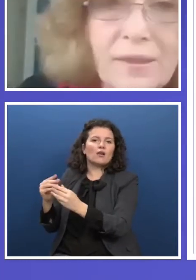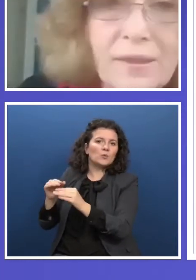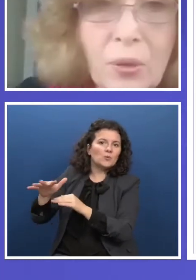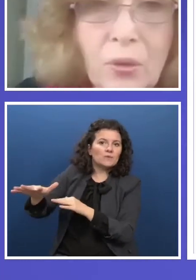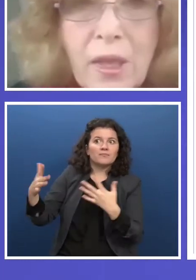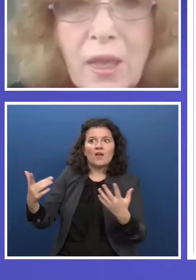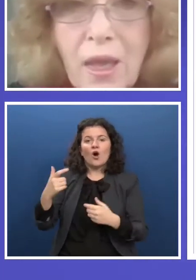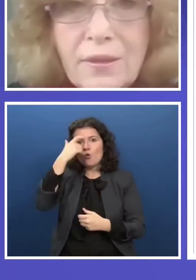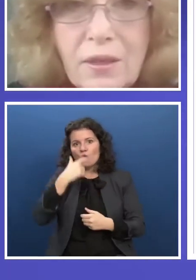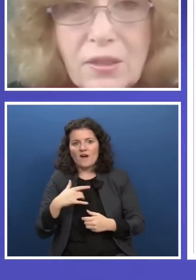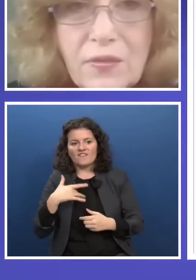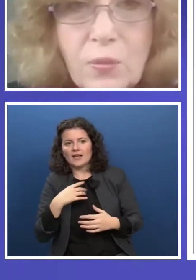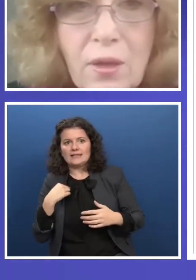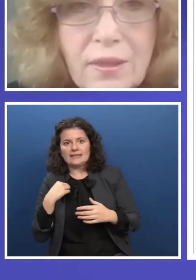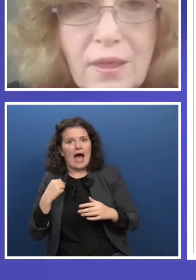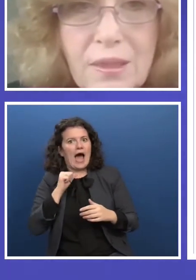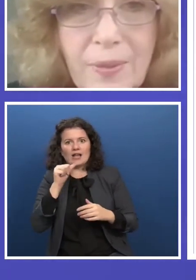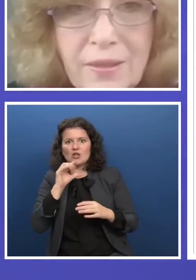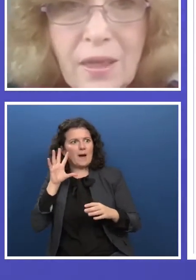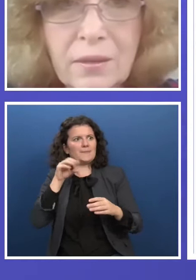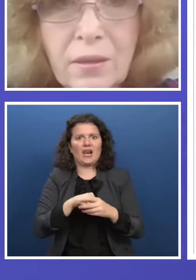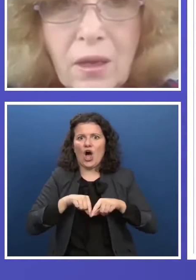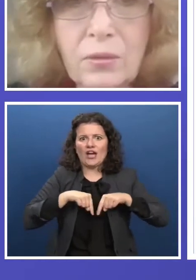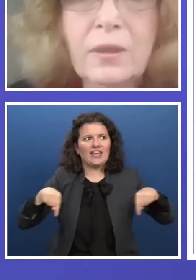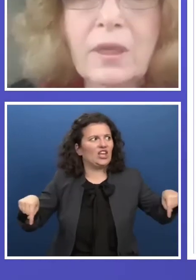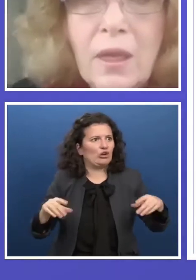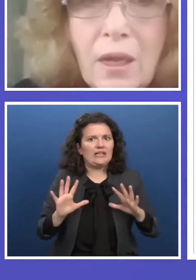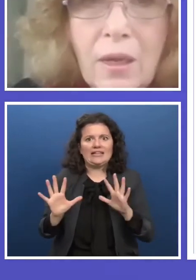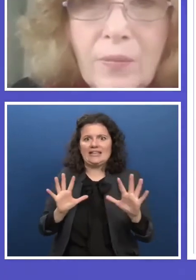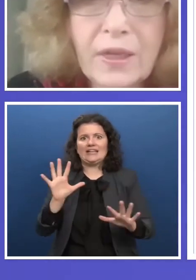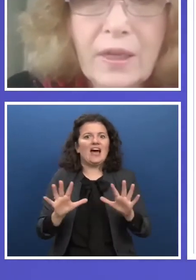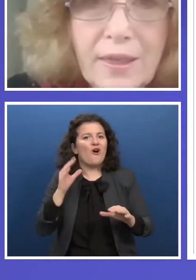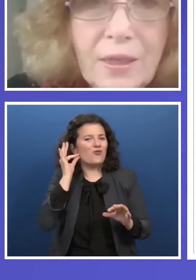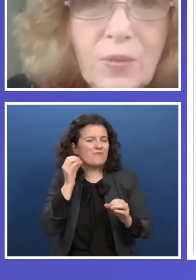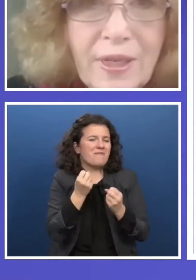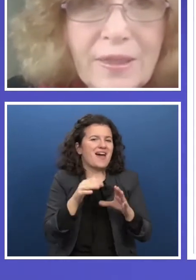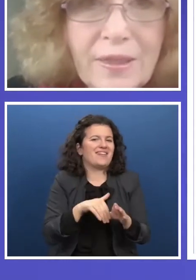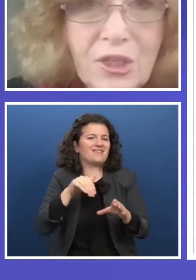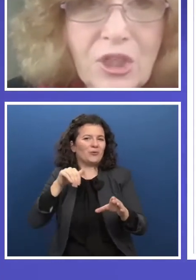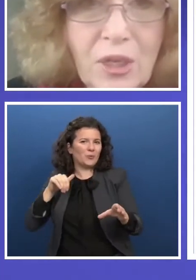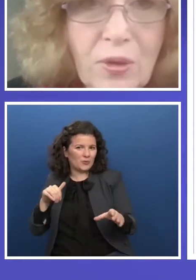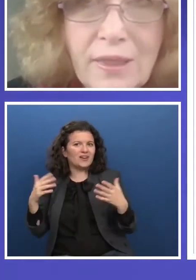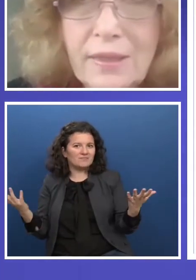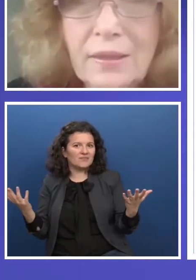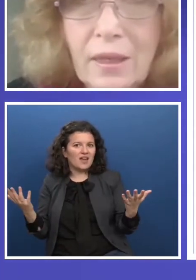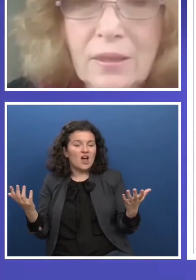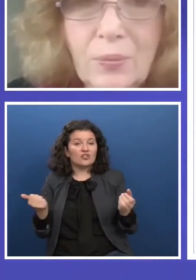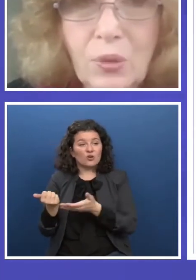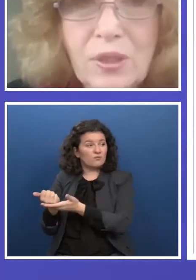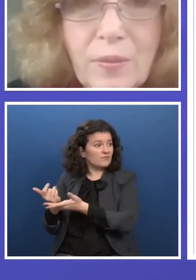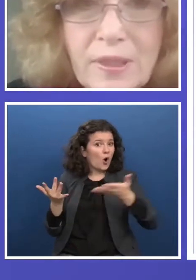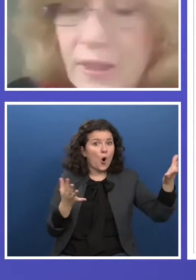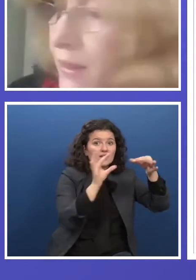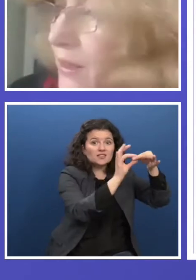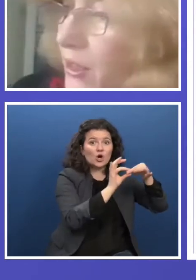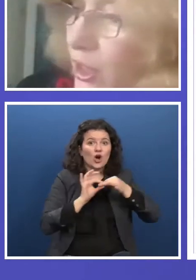one example. And a lot of the work that has been done on getting women into leadership, or at least